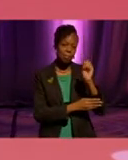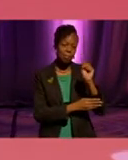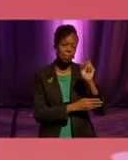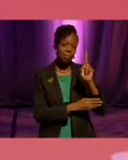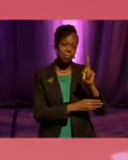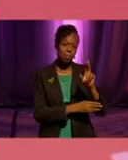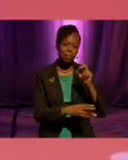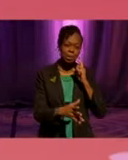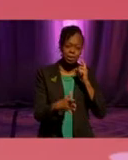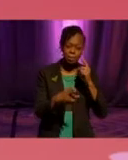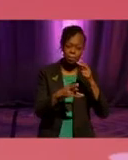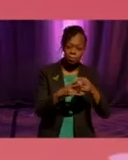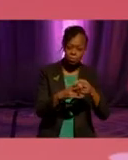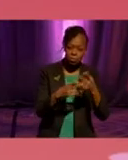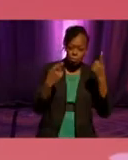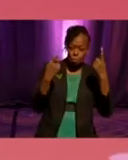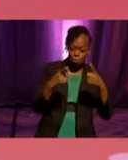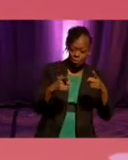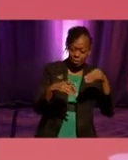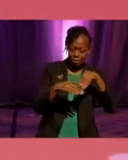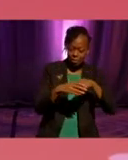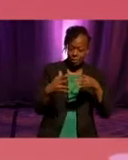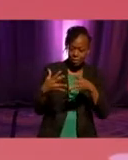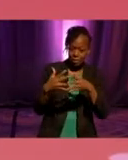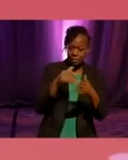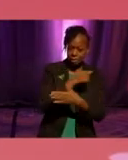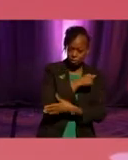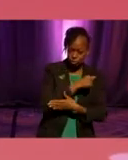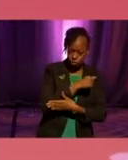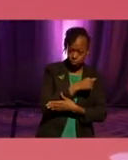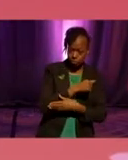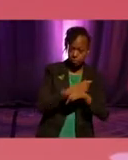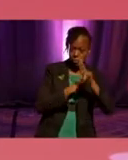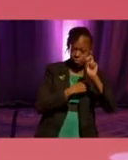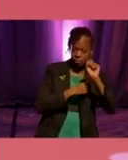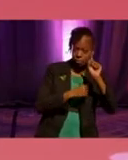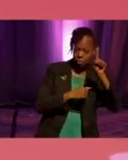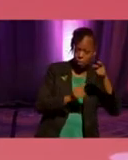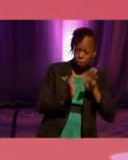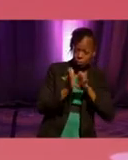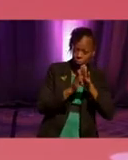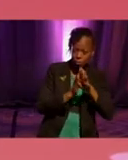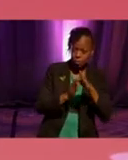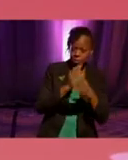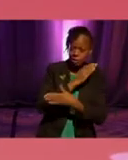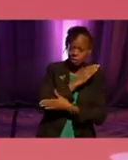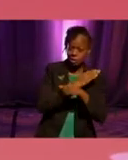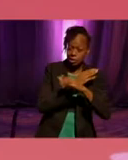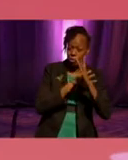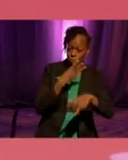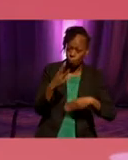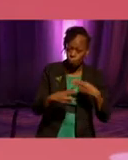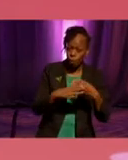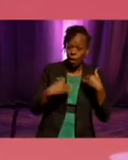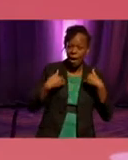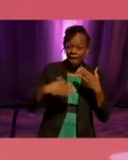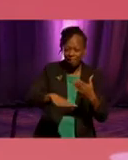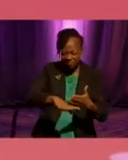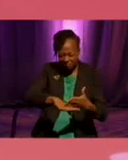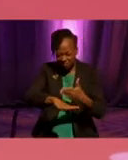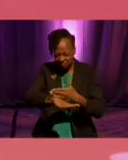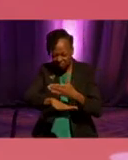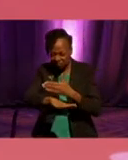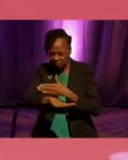what's going on in this country. The United States is the only developed country in the world that has an increasing maternal mortality rate.